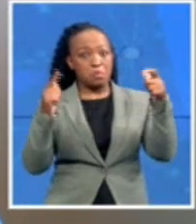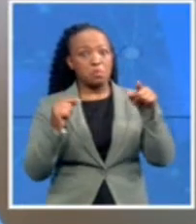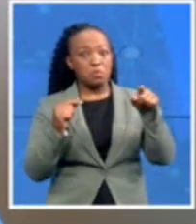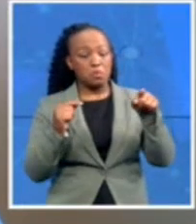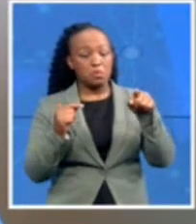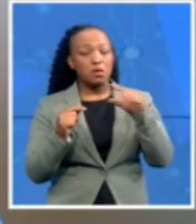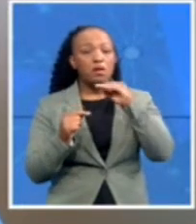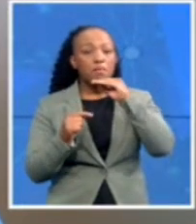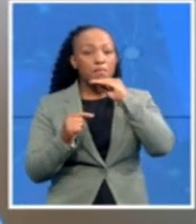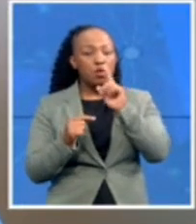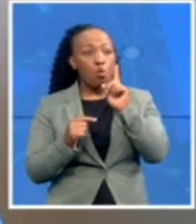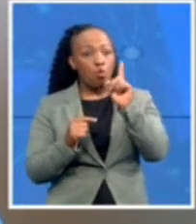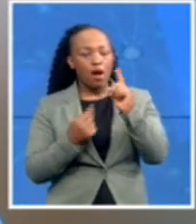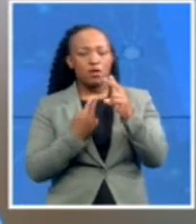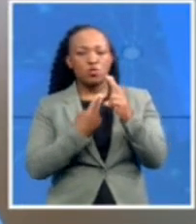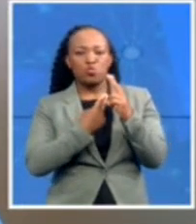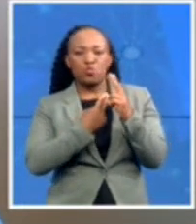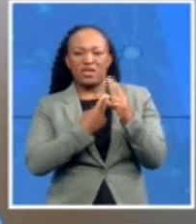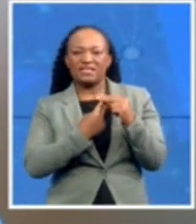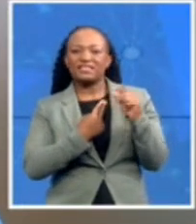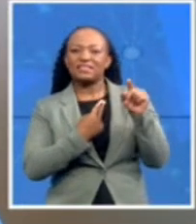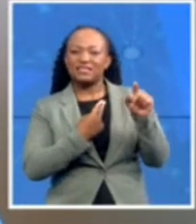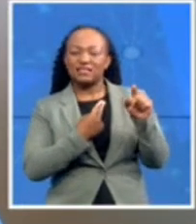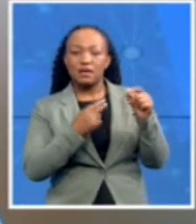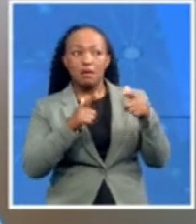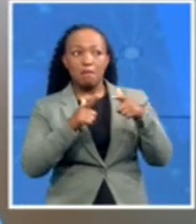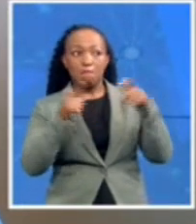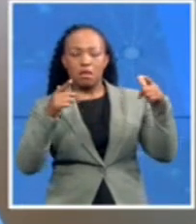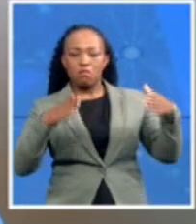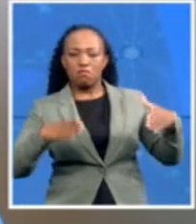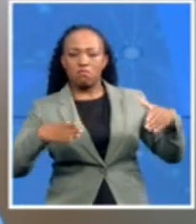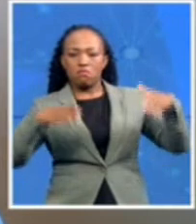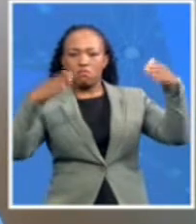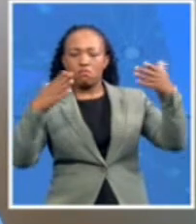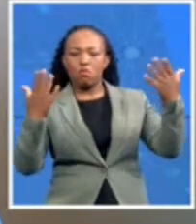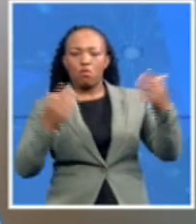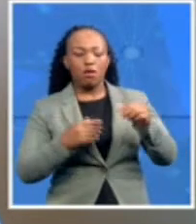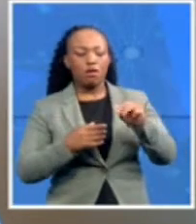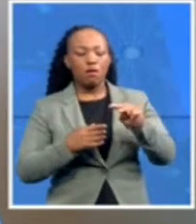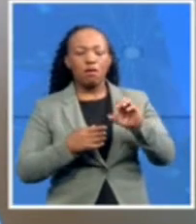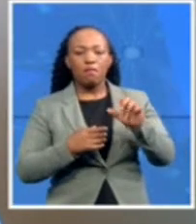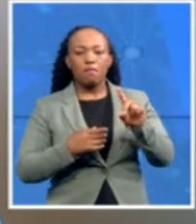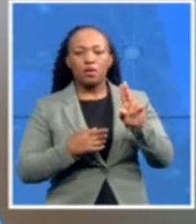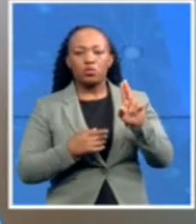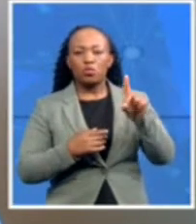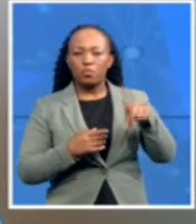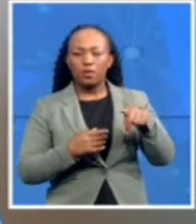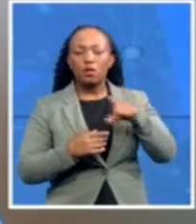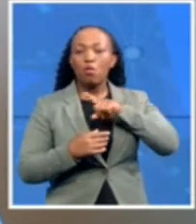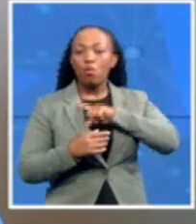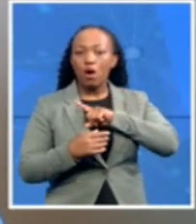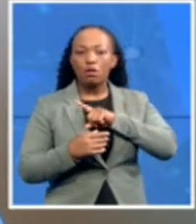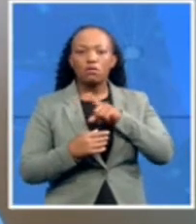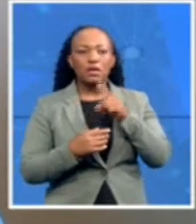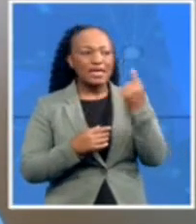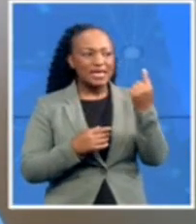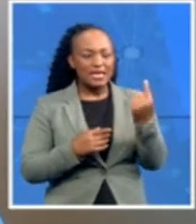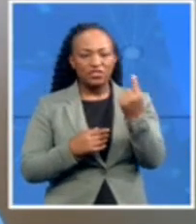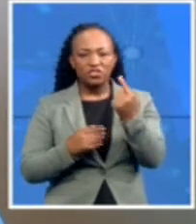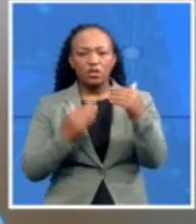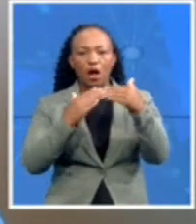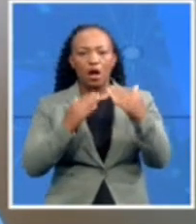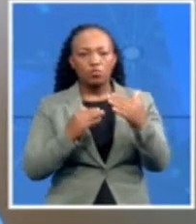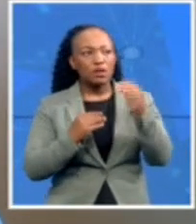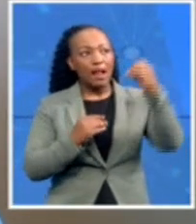big power station like Medupi, saved by just switching off every household one unnecessary light. If